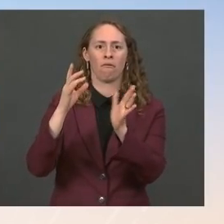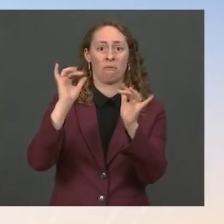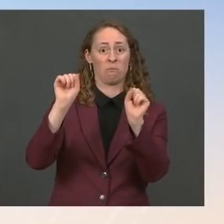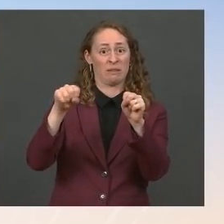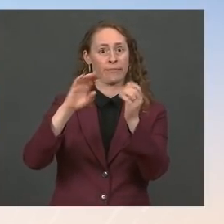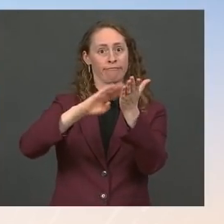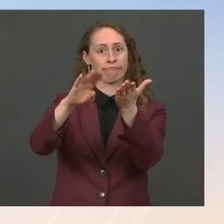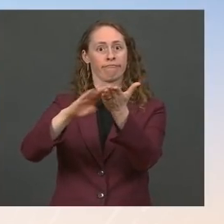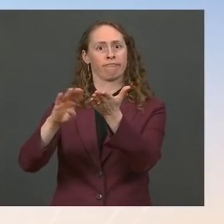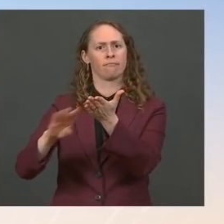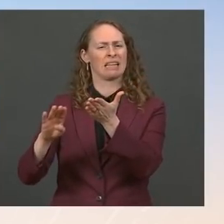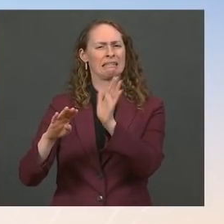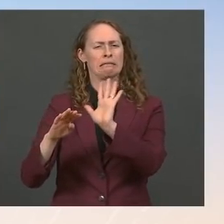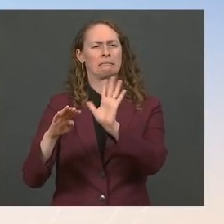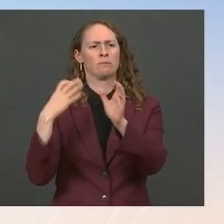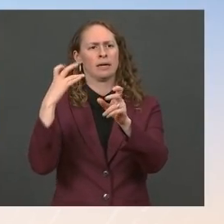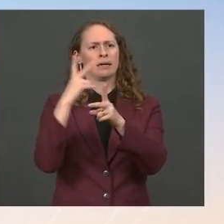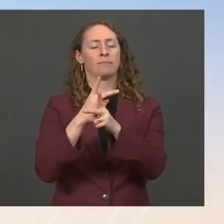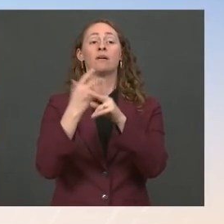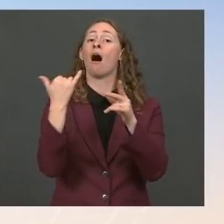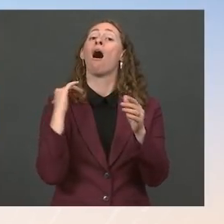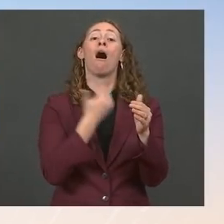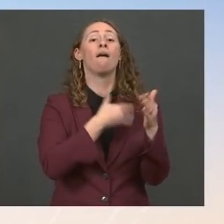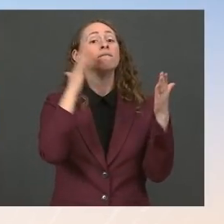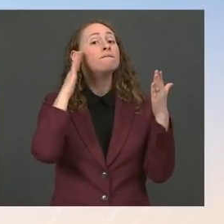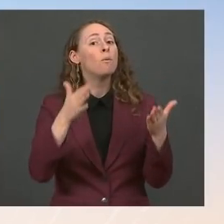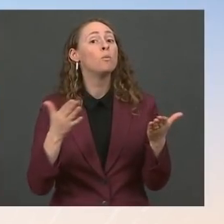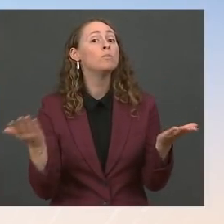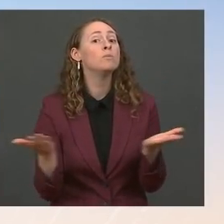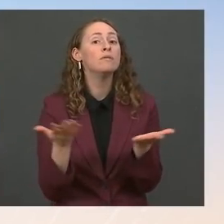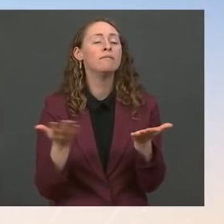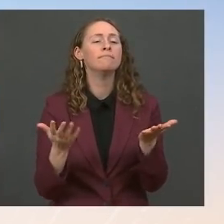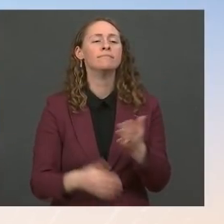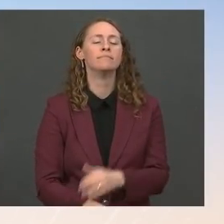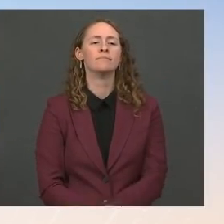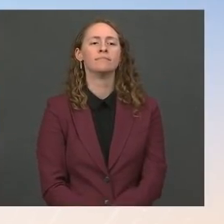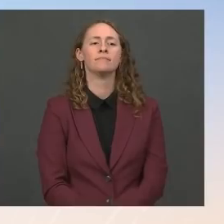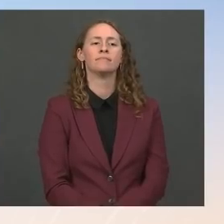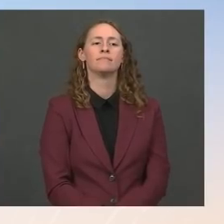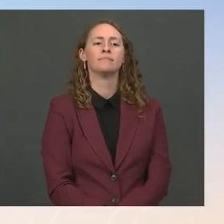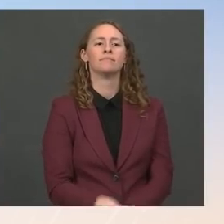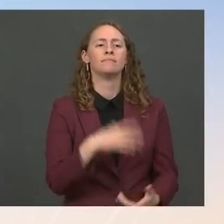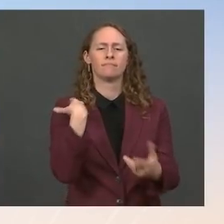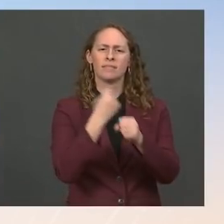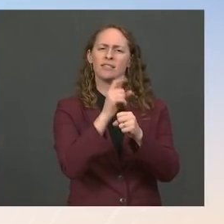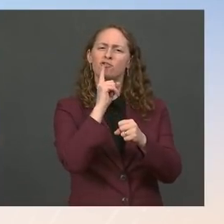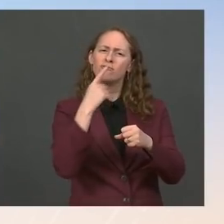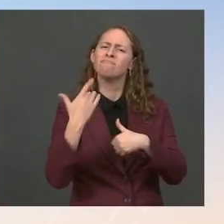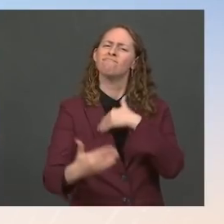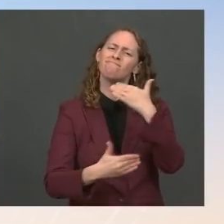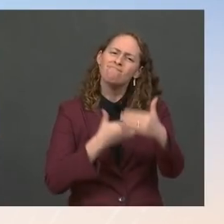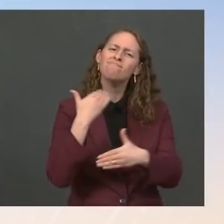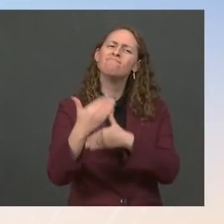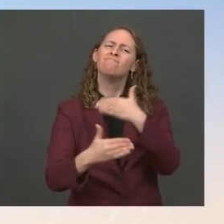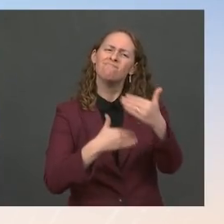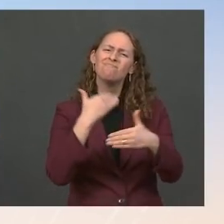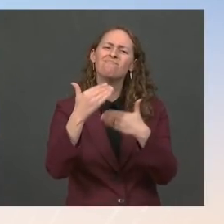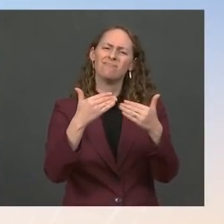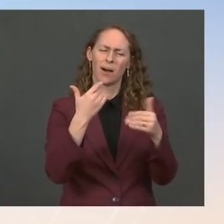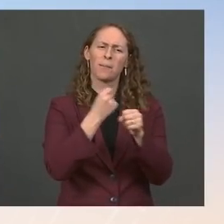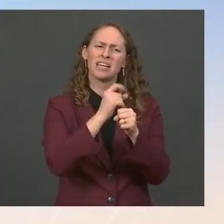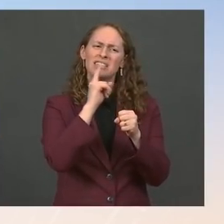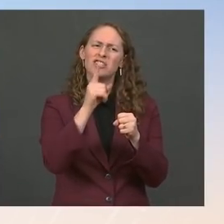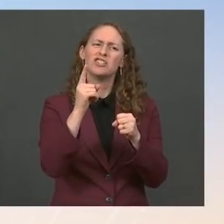our effort is and our focus is on is continuing to make progress. And we are getting closer to an agreement on a path forward to